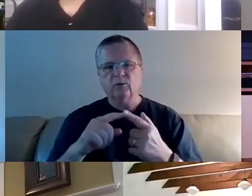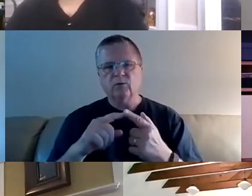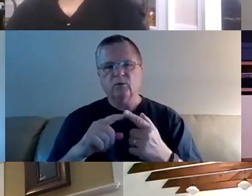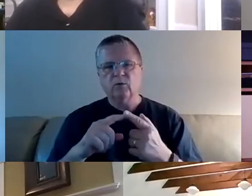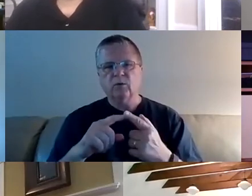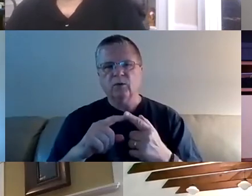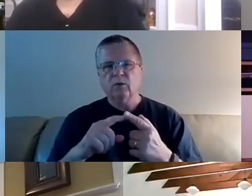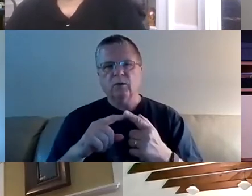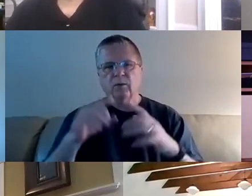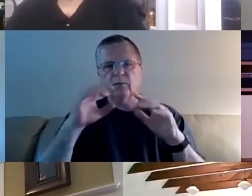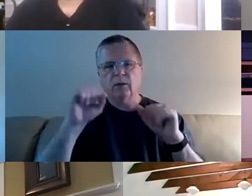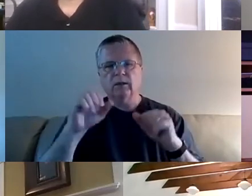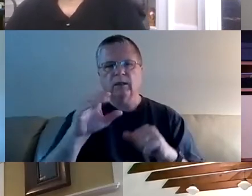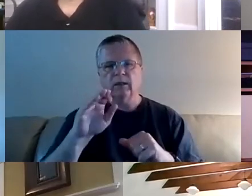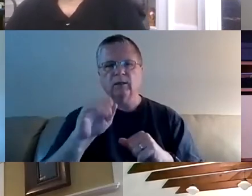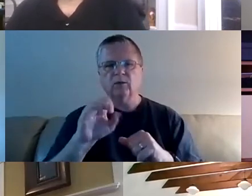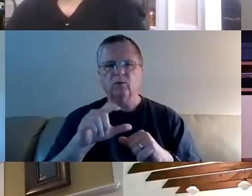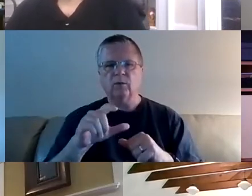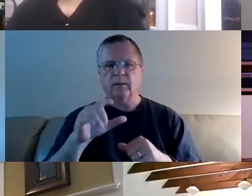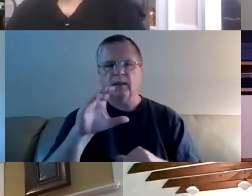President Councilwoman Kel Smith.